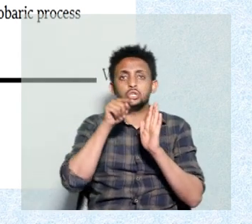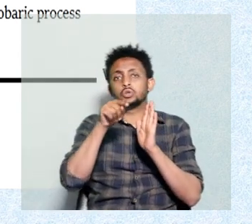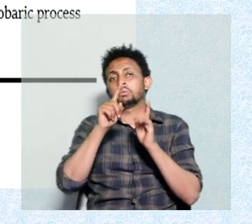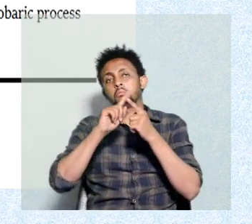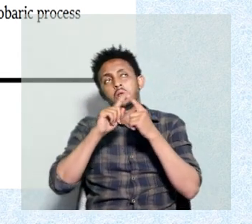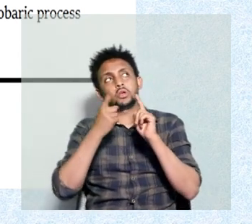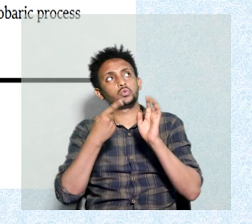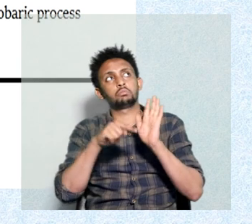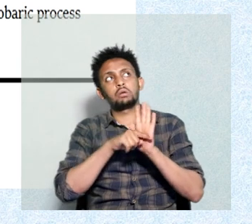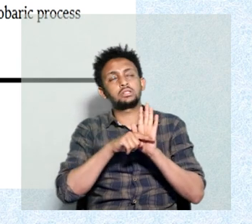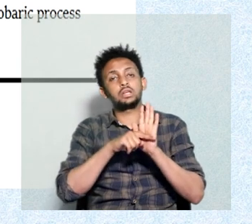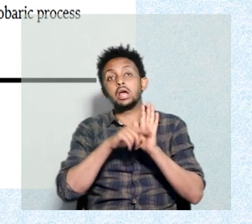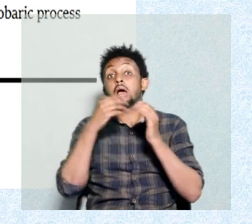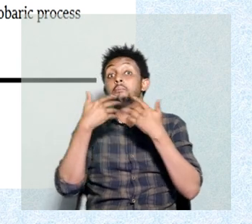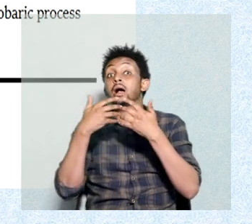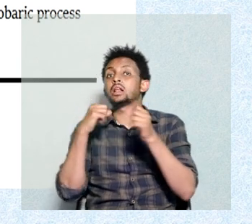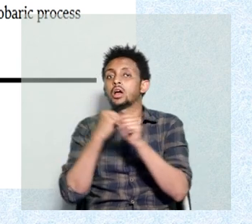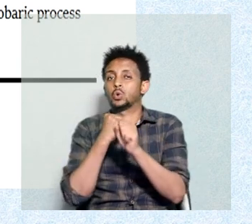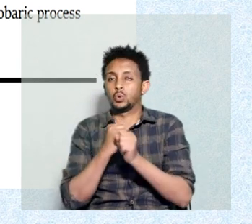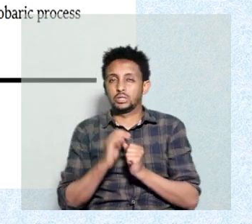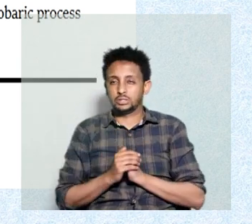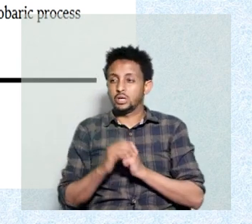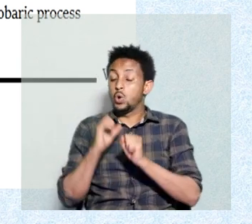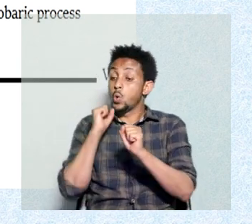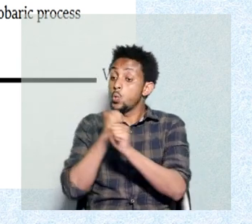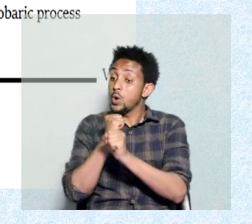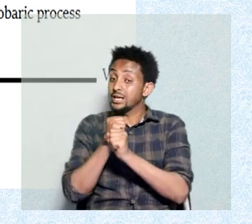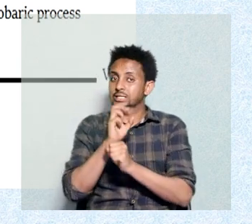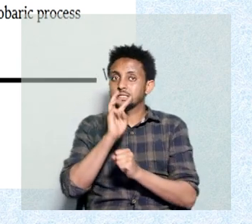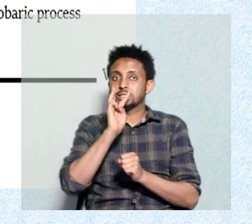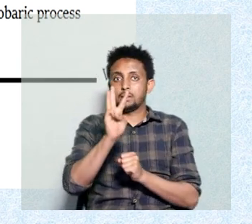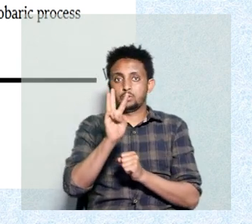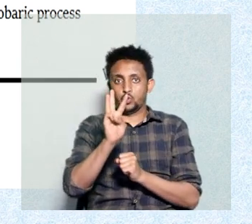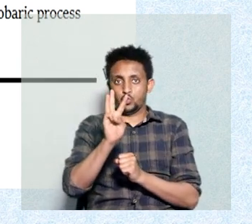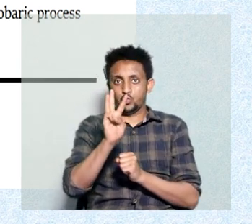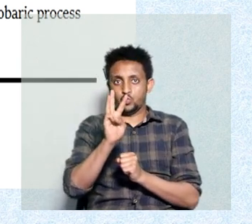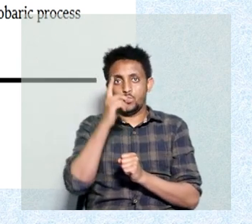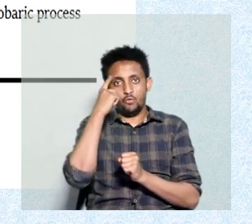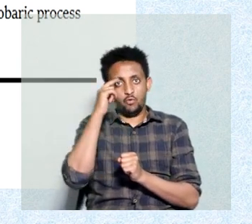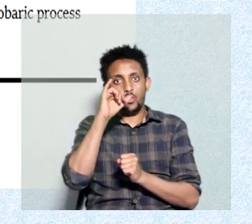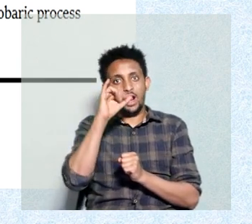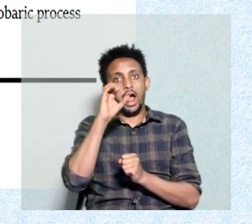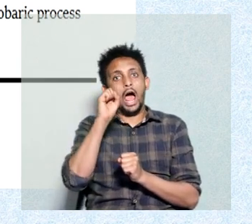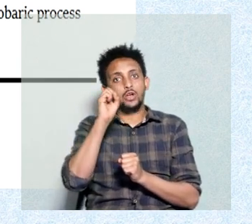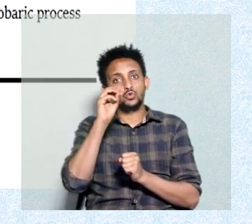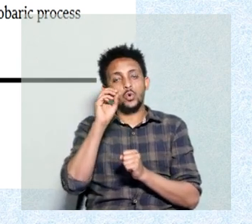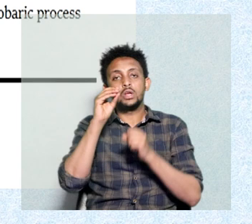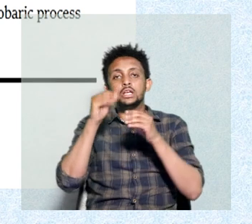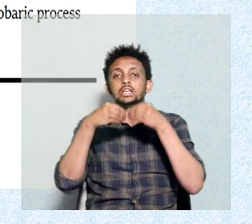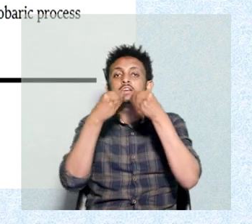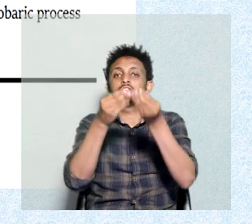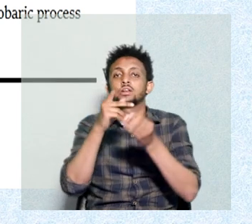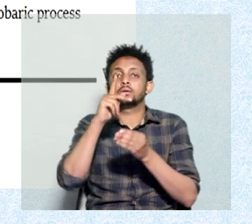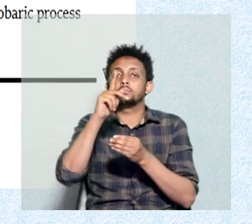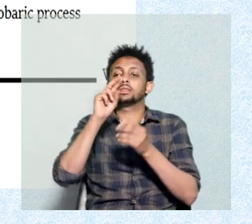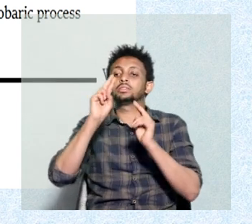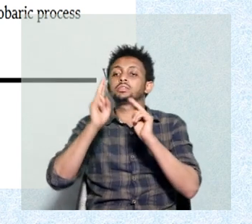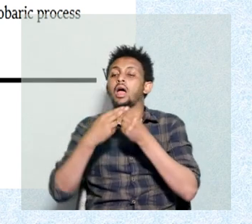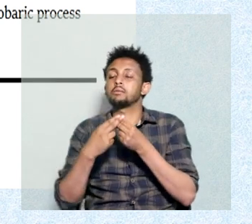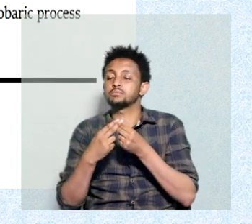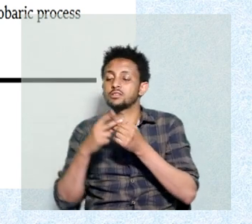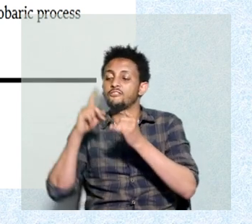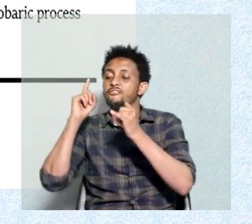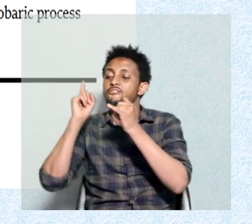have plus or minus the mechanical work. The work W for isobaric process can be given as P times